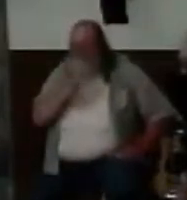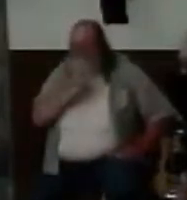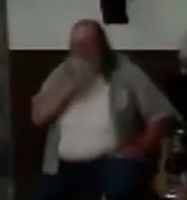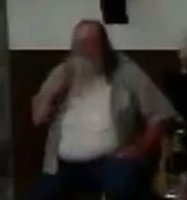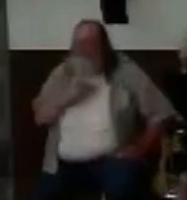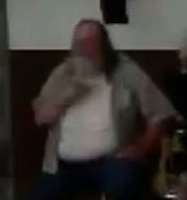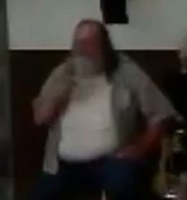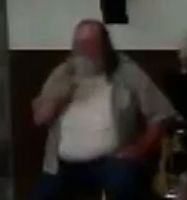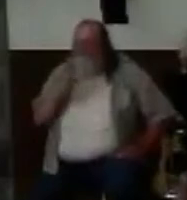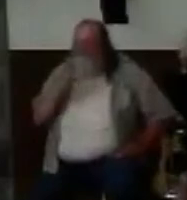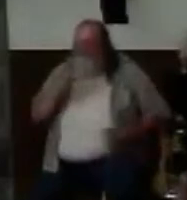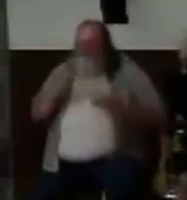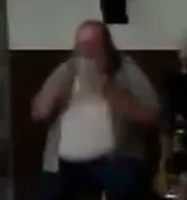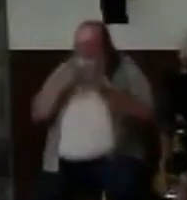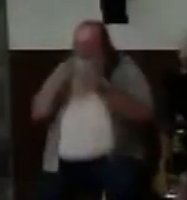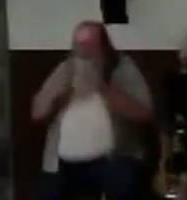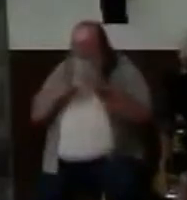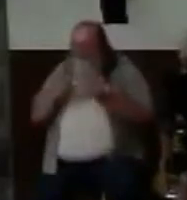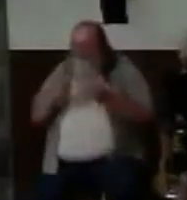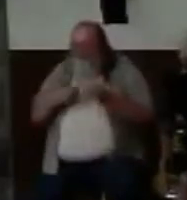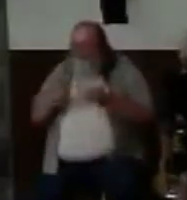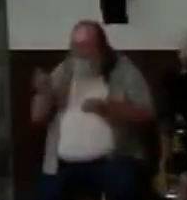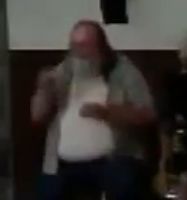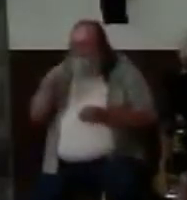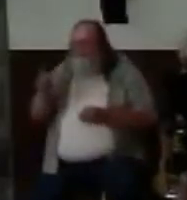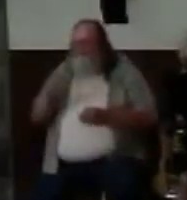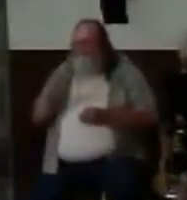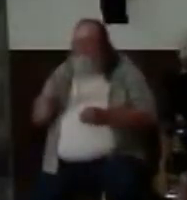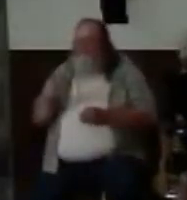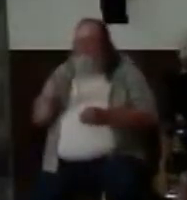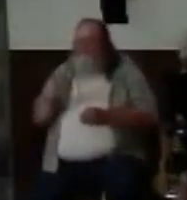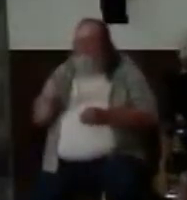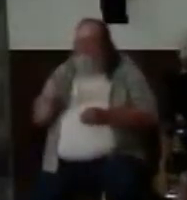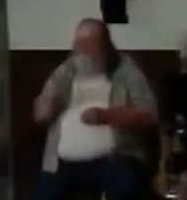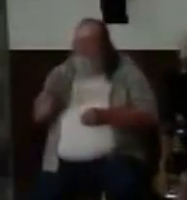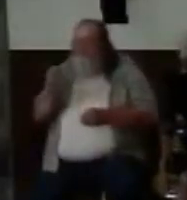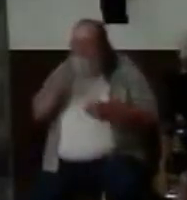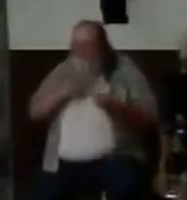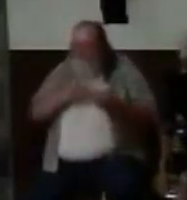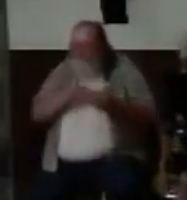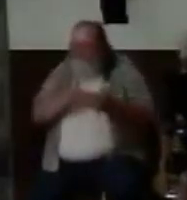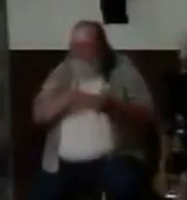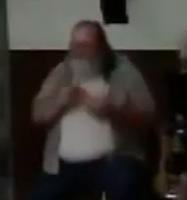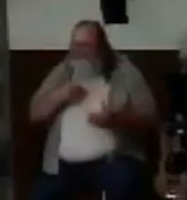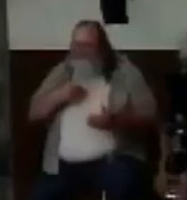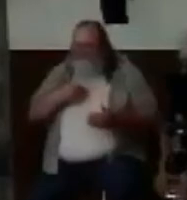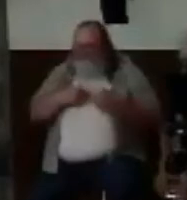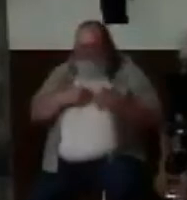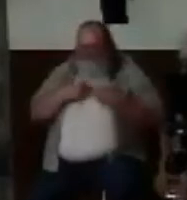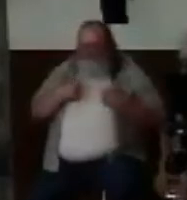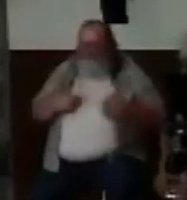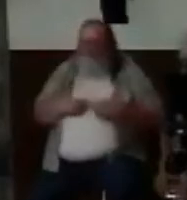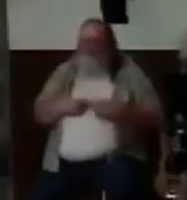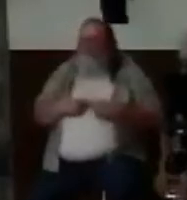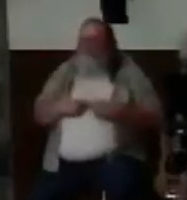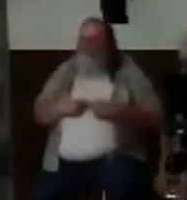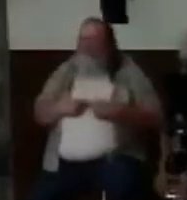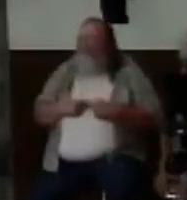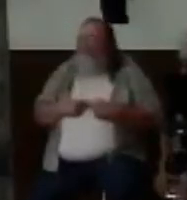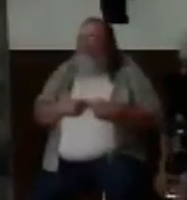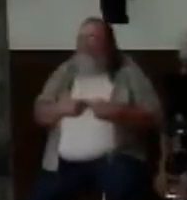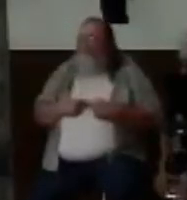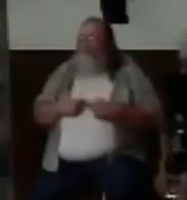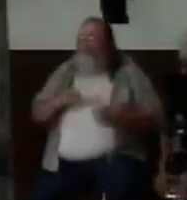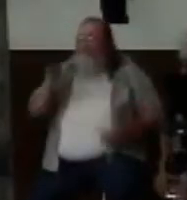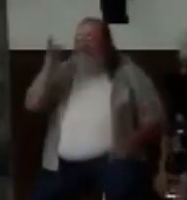What's near and dear to my heart? Something the Lord put on my heart. It's four words. No body left behind.